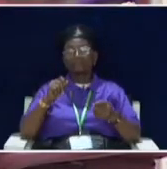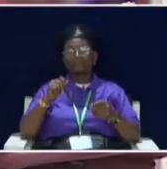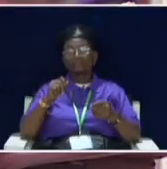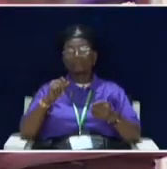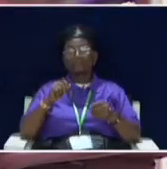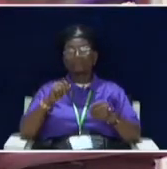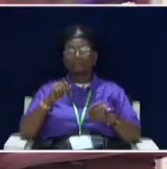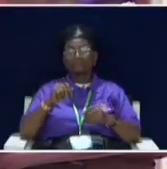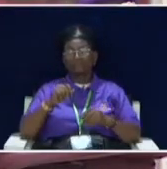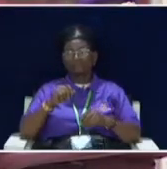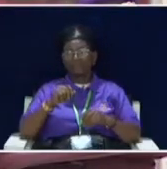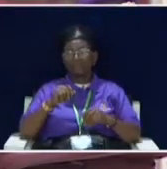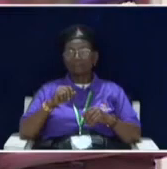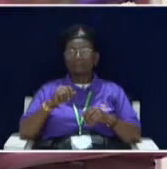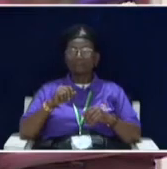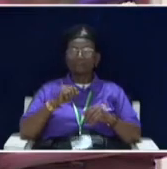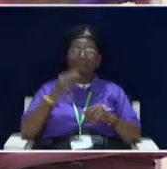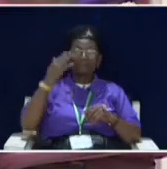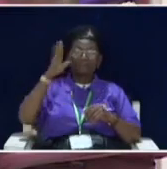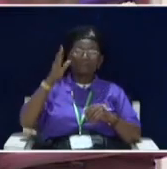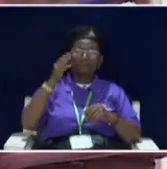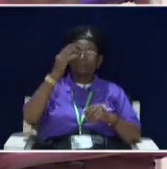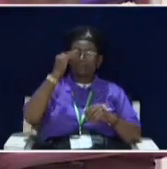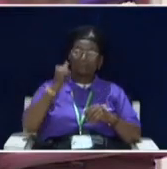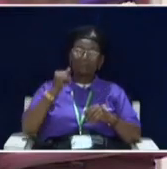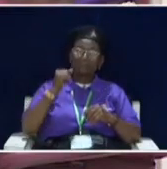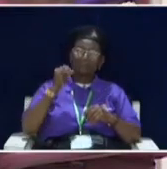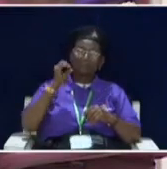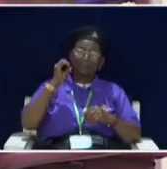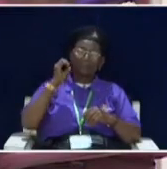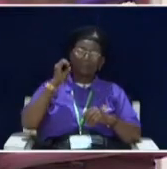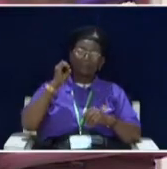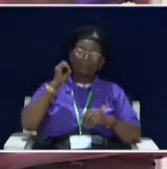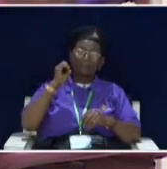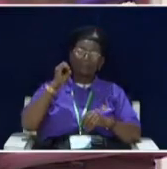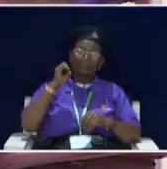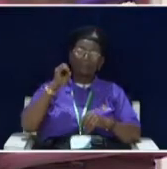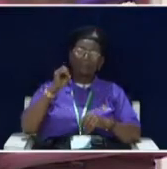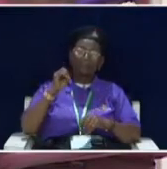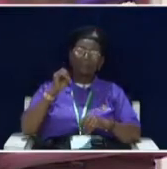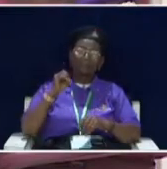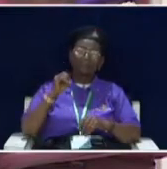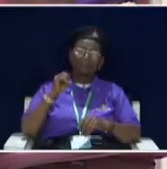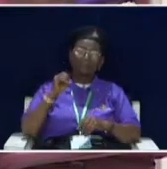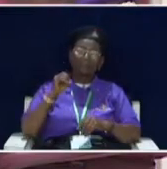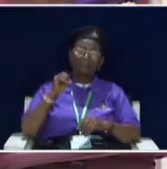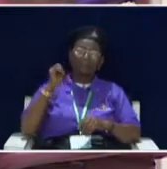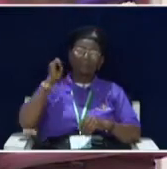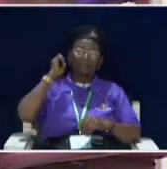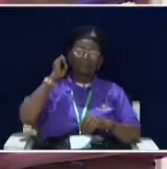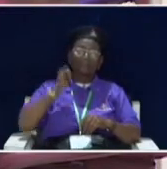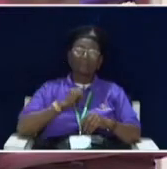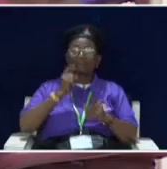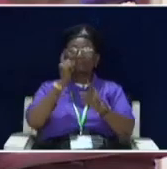I didn't know why she was weeping. Mi o mo idi to fi sunkun. I just did what God asked me to do. Mo sa so se ohun t'Olorun